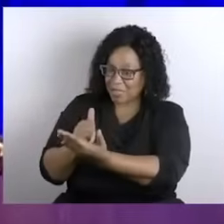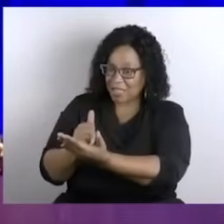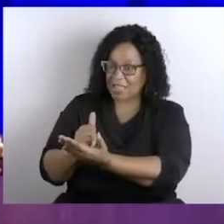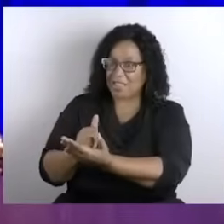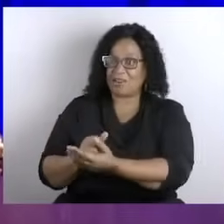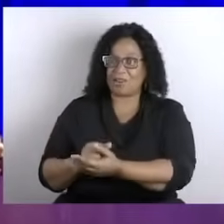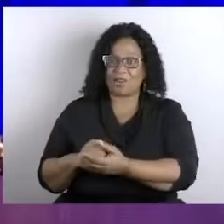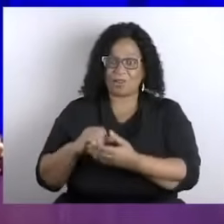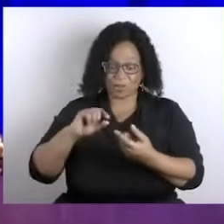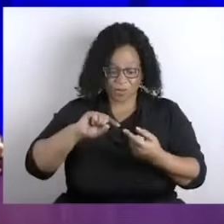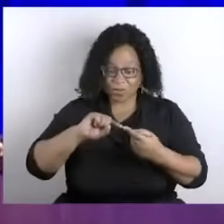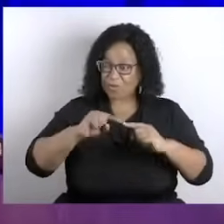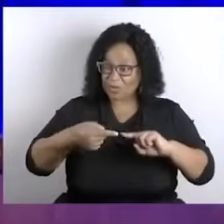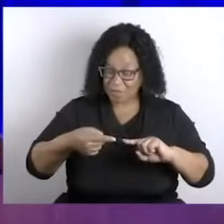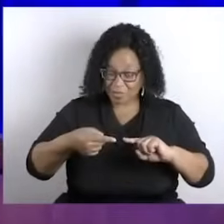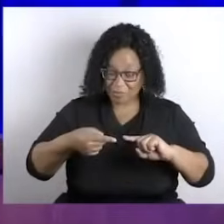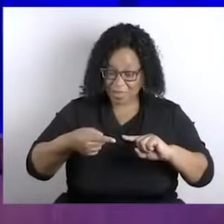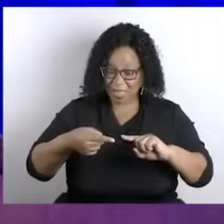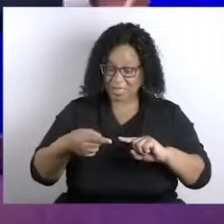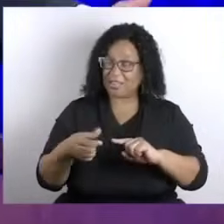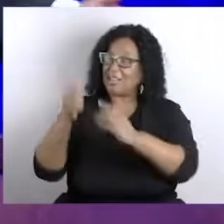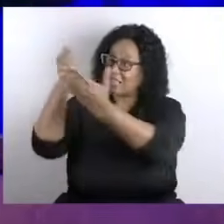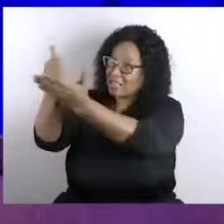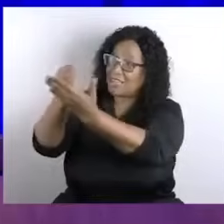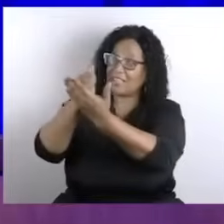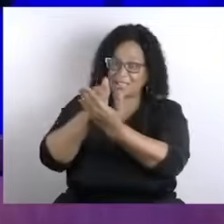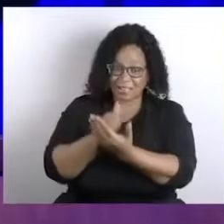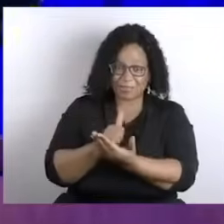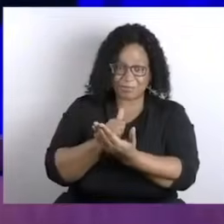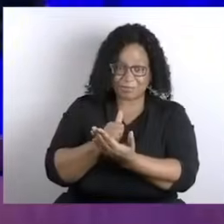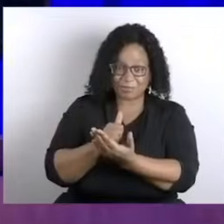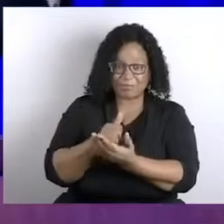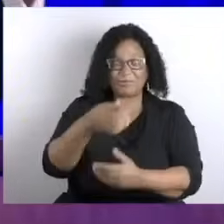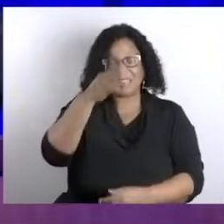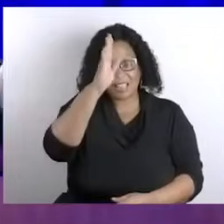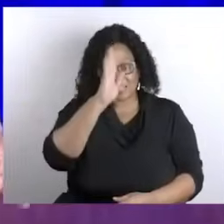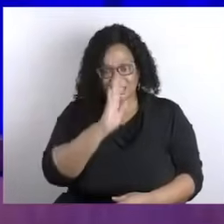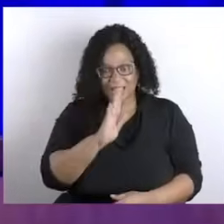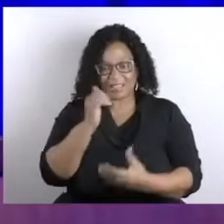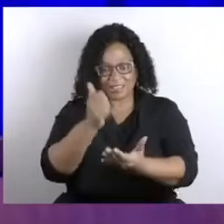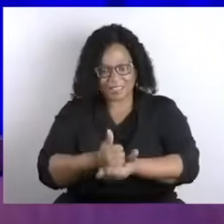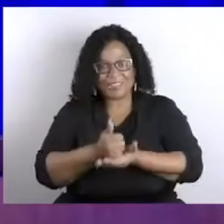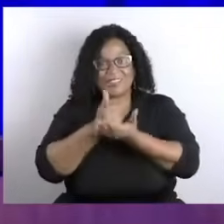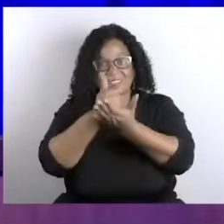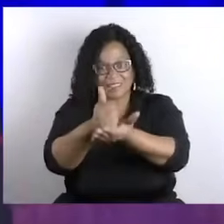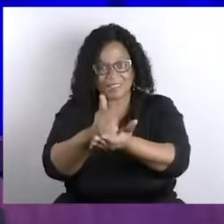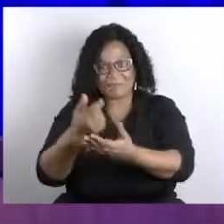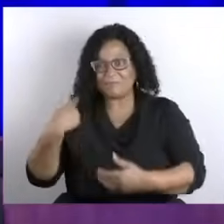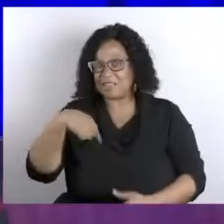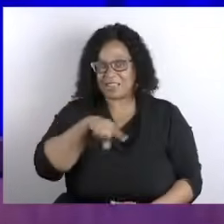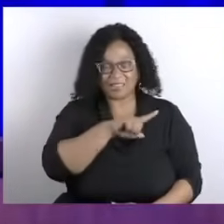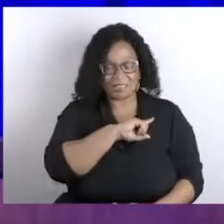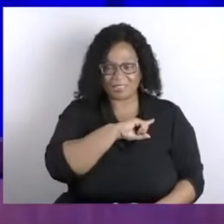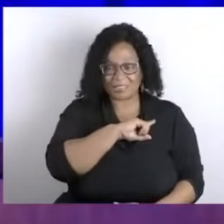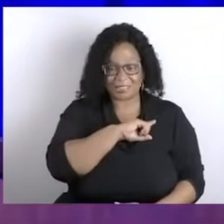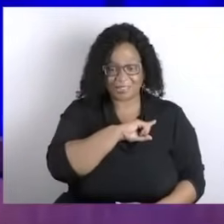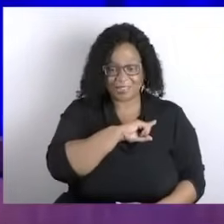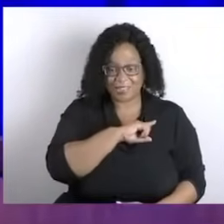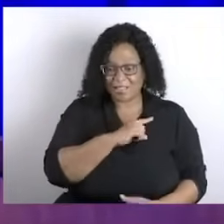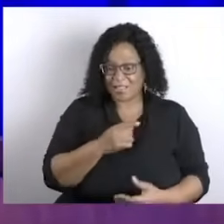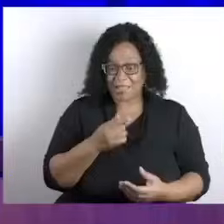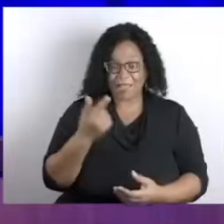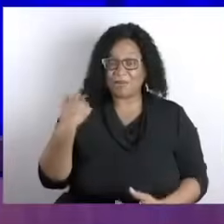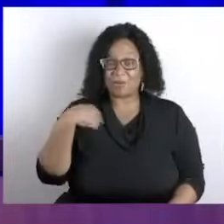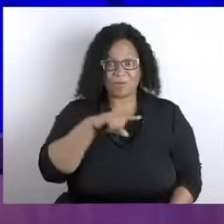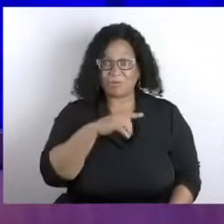pain of it. We need to concentrate on a God who's looking out for us, even when we don't know how to look out for